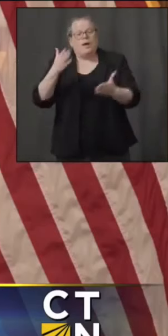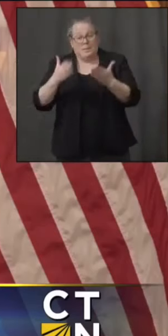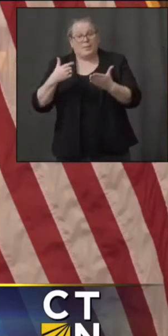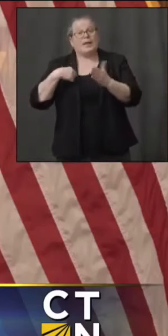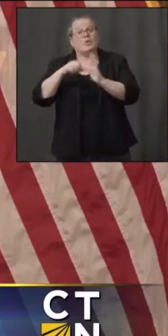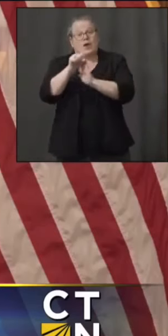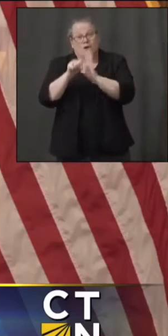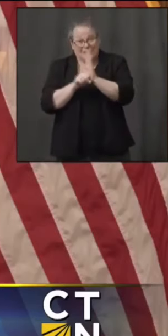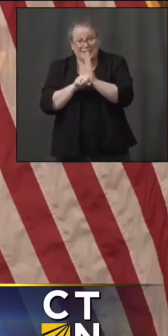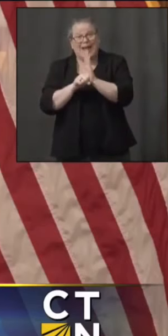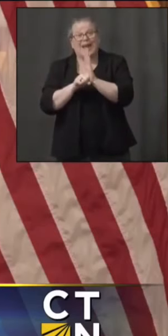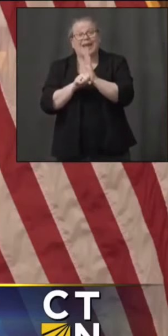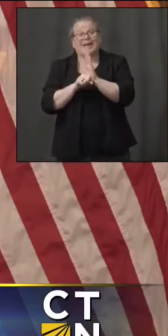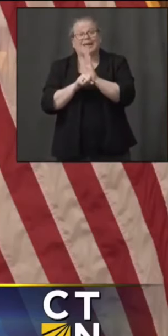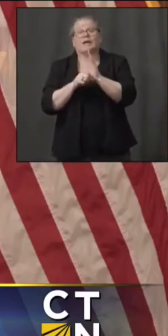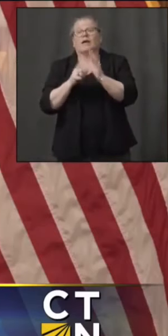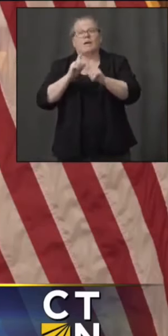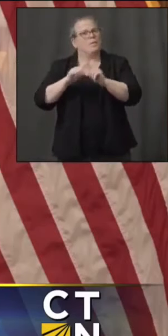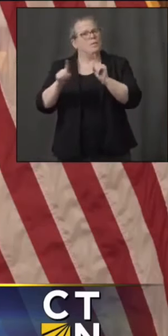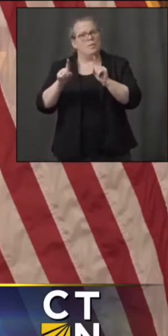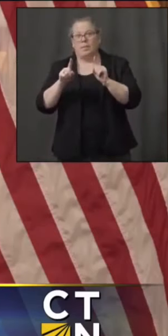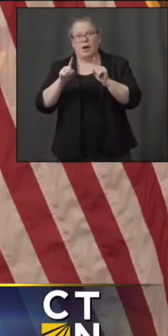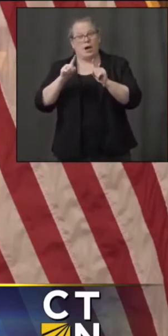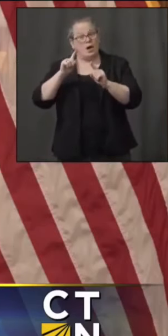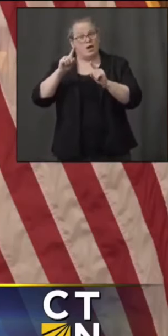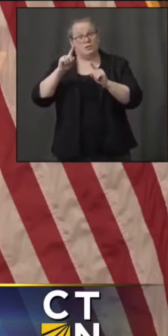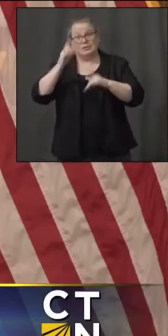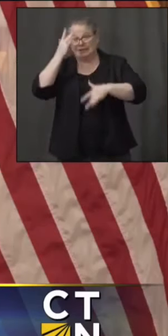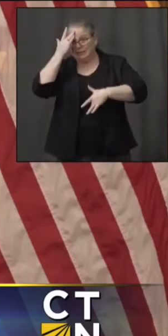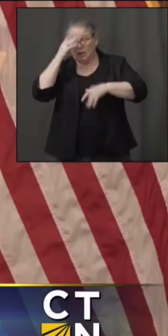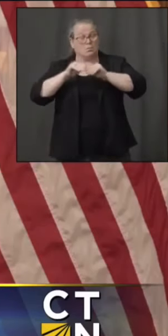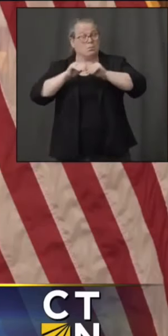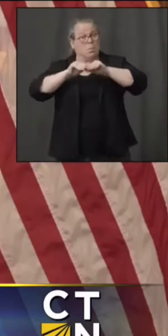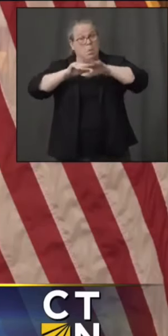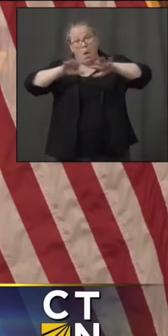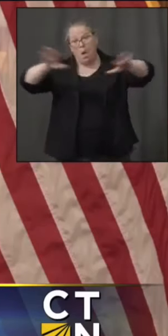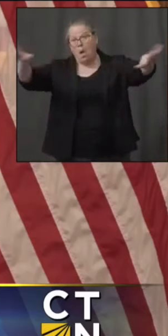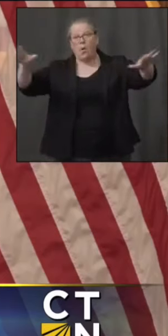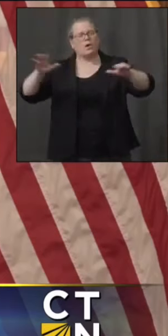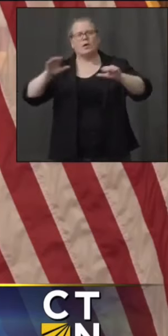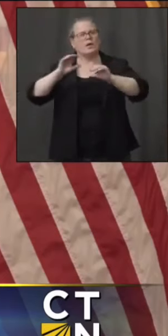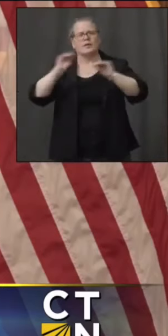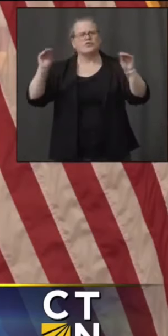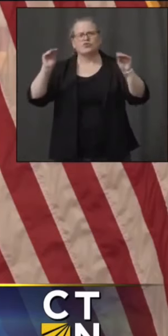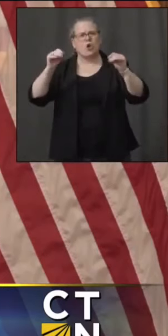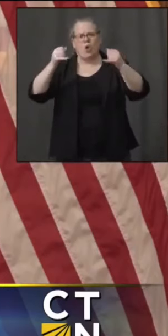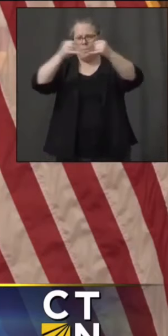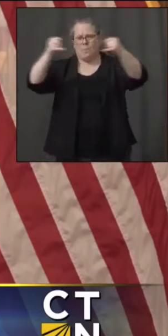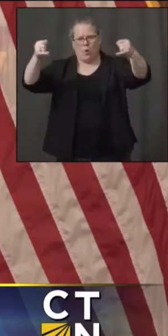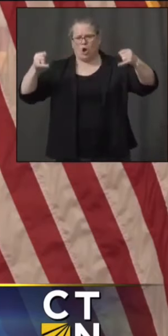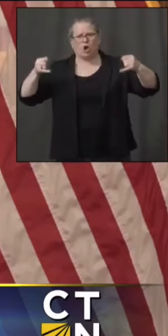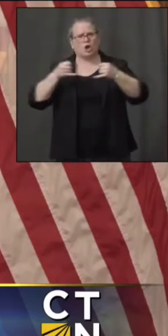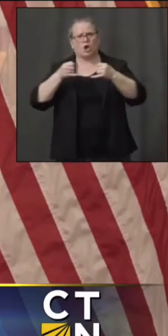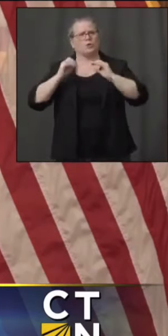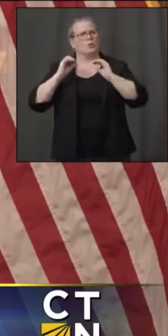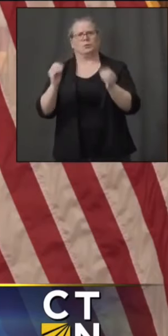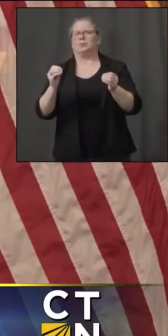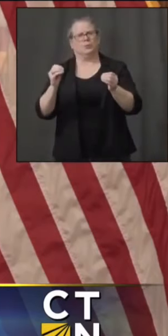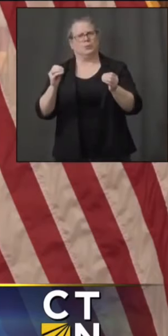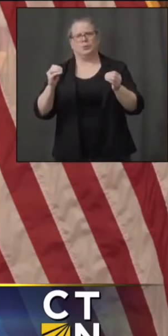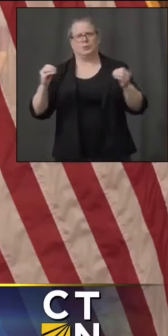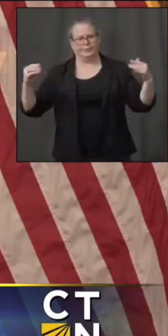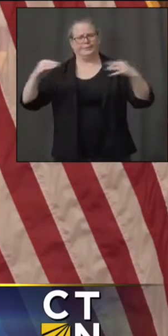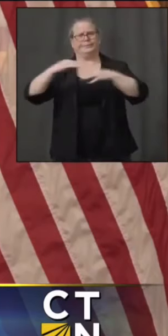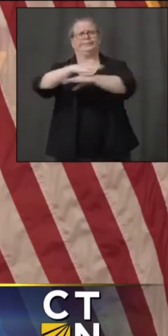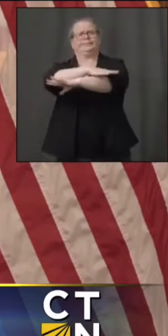have borders when it comes to public health epidemics. And so that's the strong part that we are consistently focusing on. I'm on constant conversations.